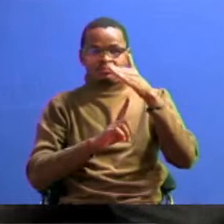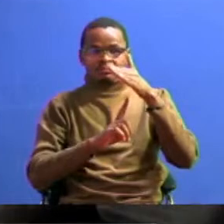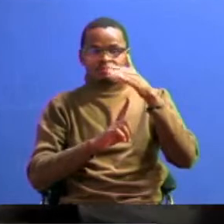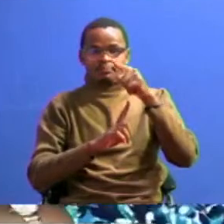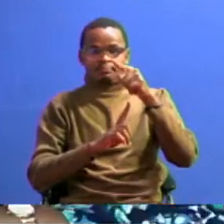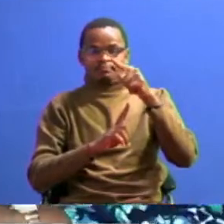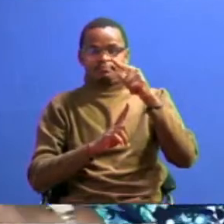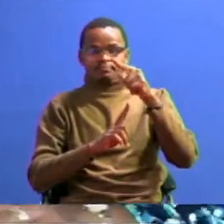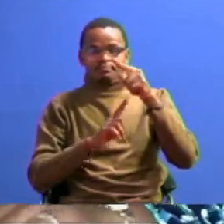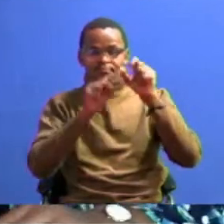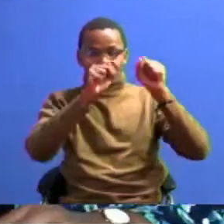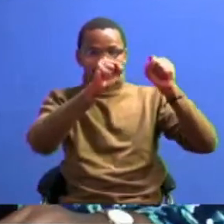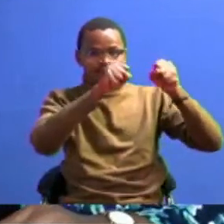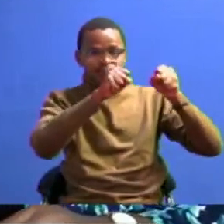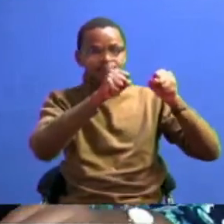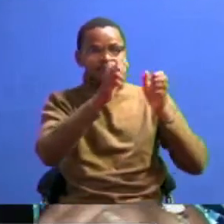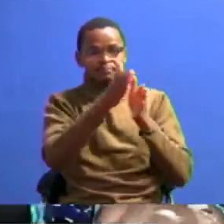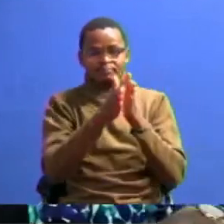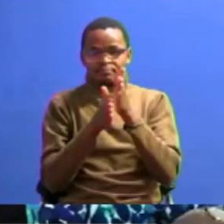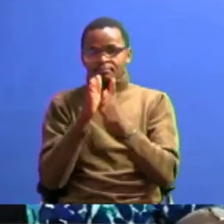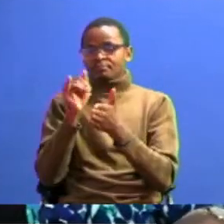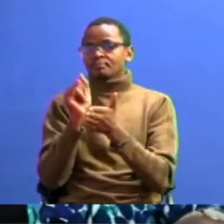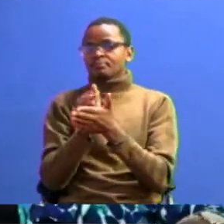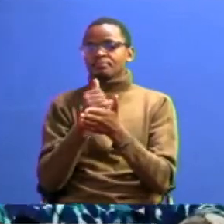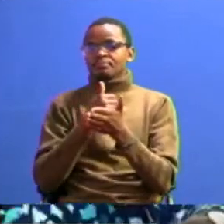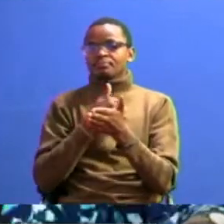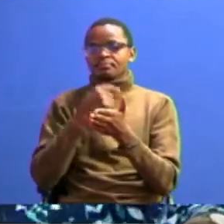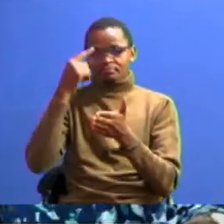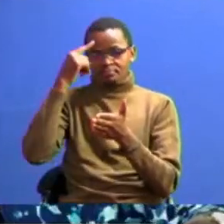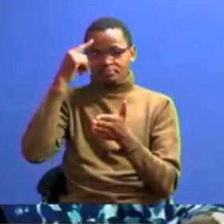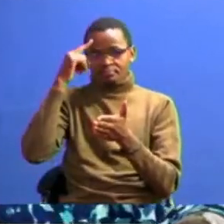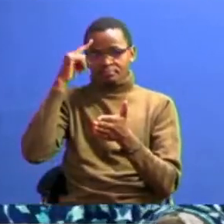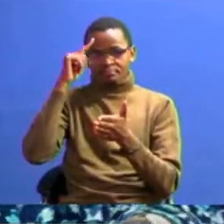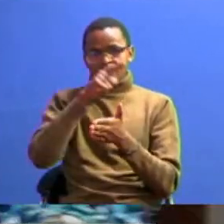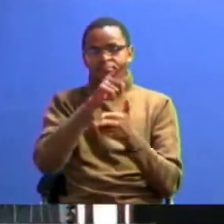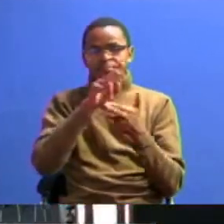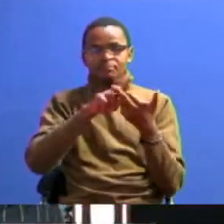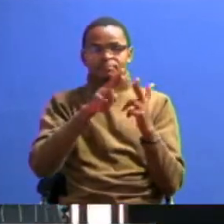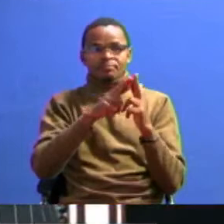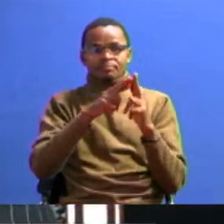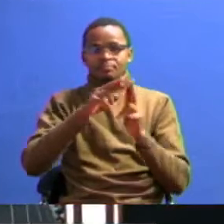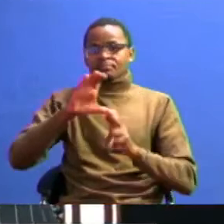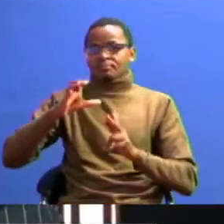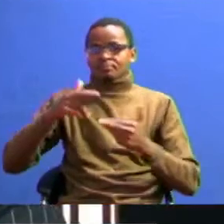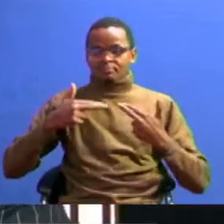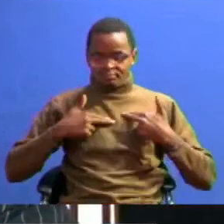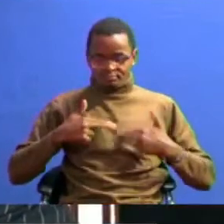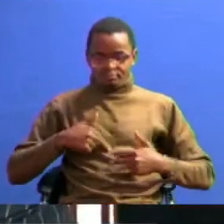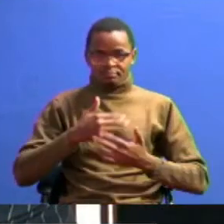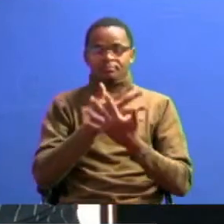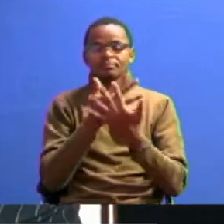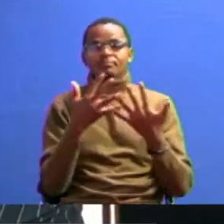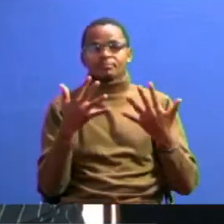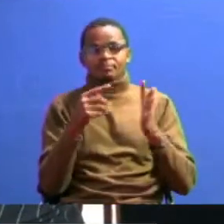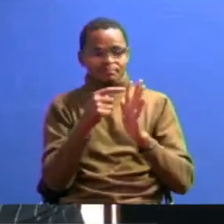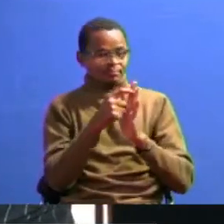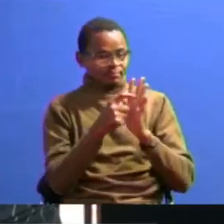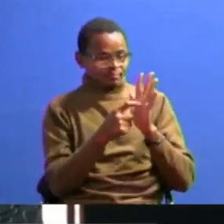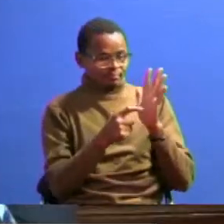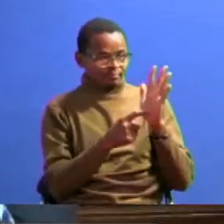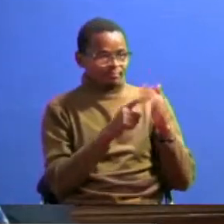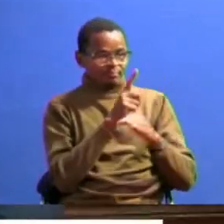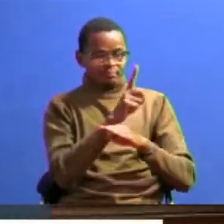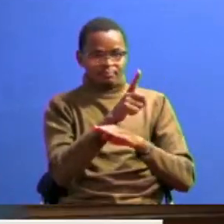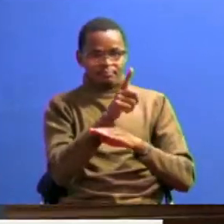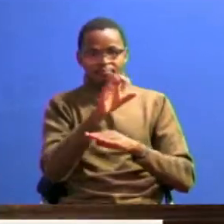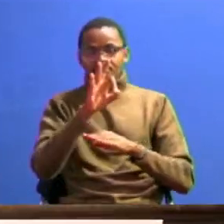to honor the agreement and arrangement that they had already settled on issues relating to county health matters. In their statement, they have warned the